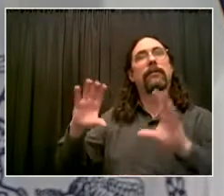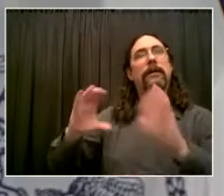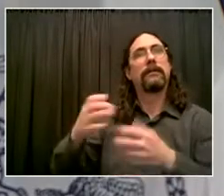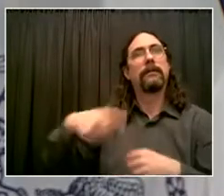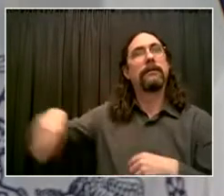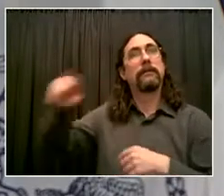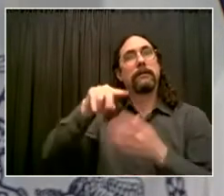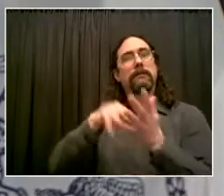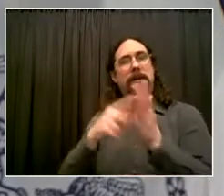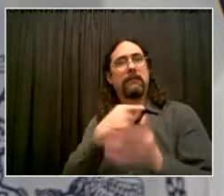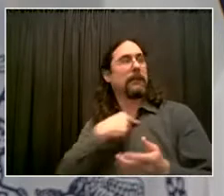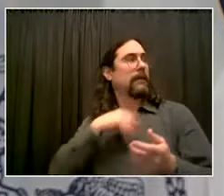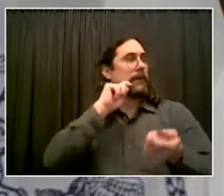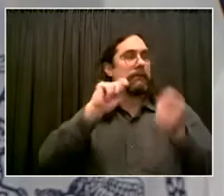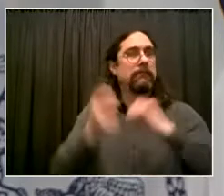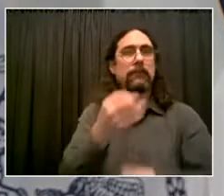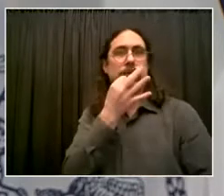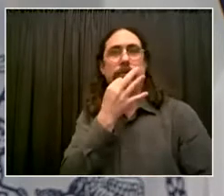Next is Henry from Bloomberg.